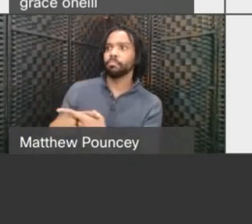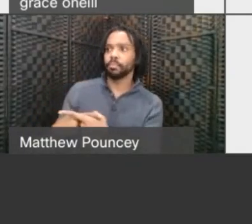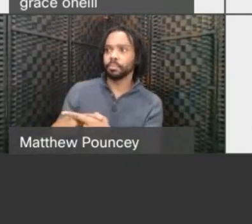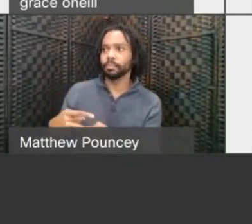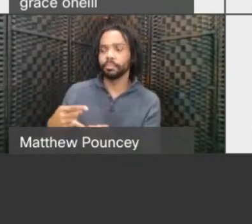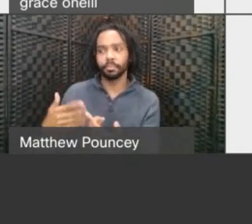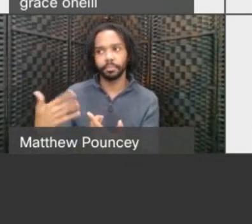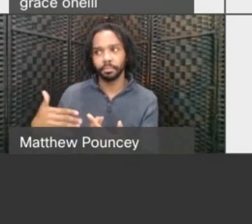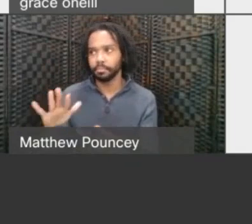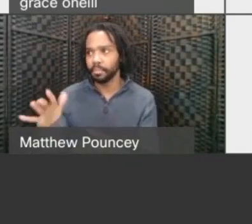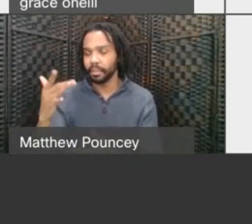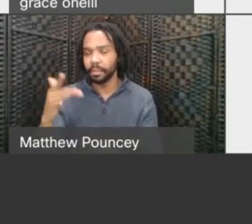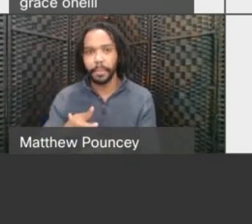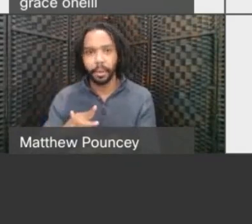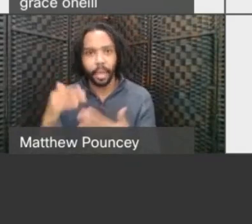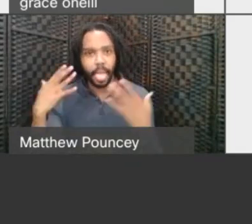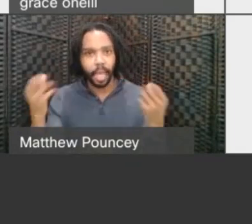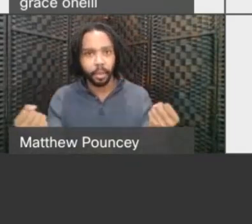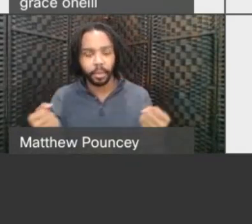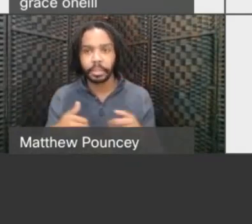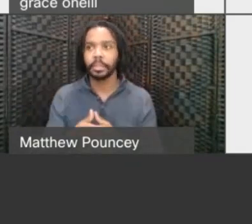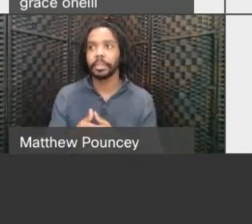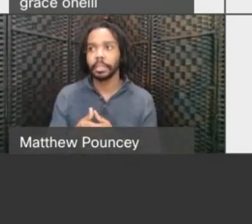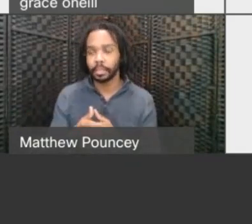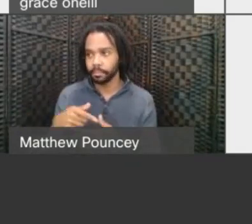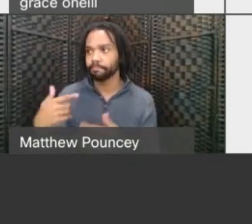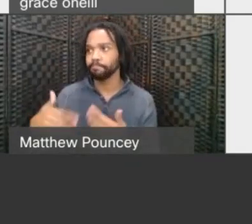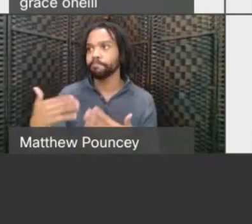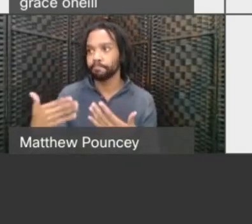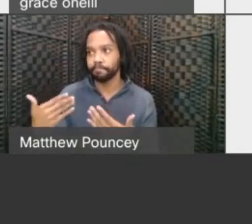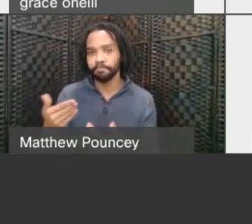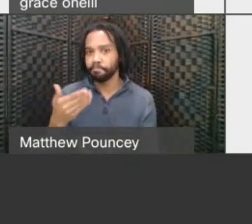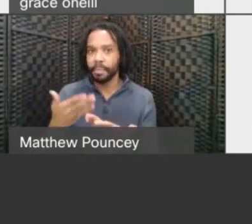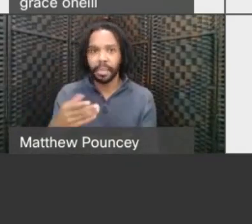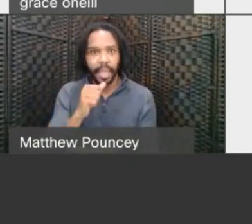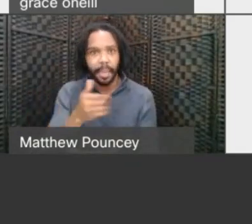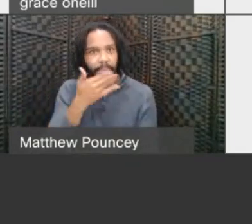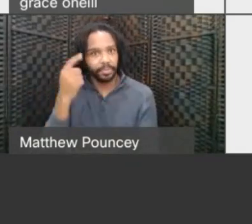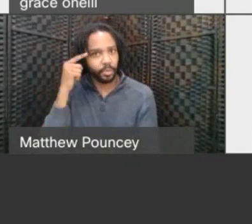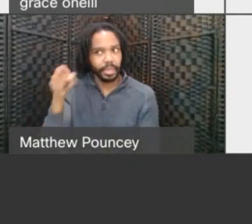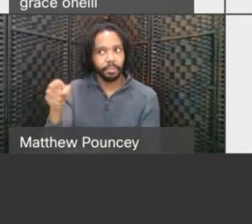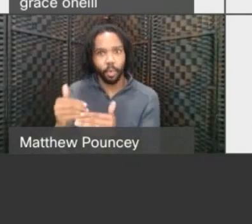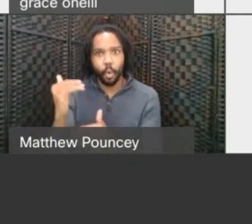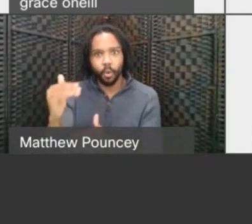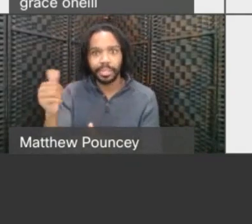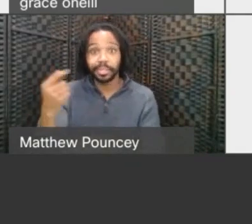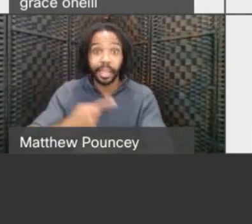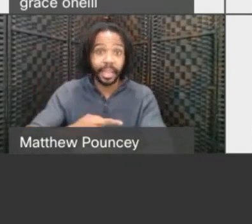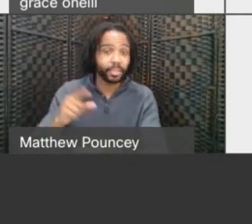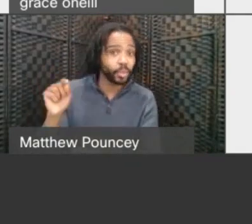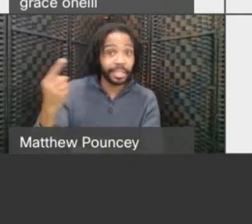them being infectious longer than the 10 days or even 20 days, which can be the case for